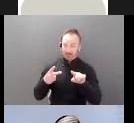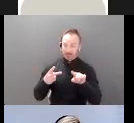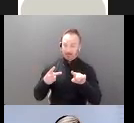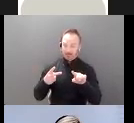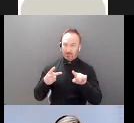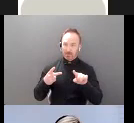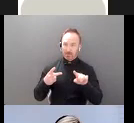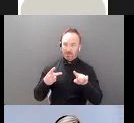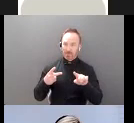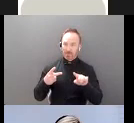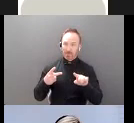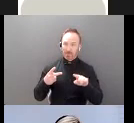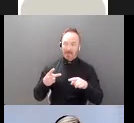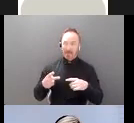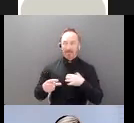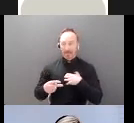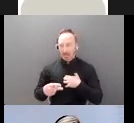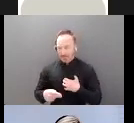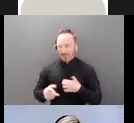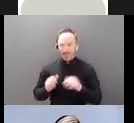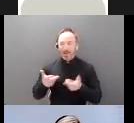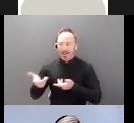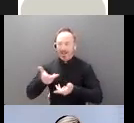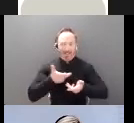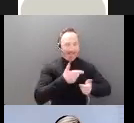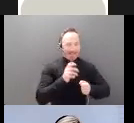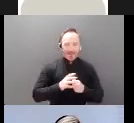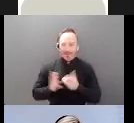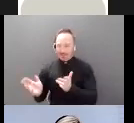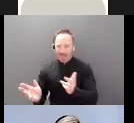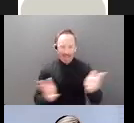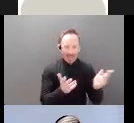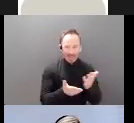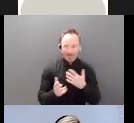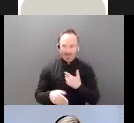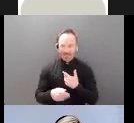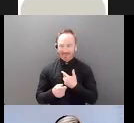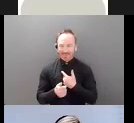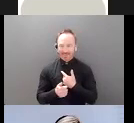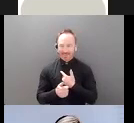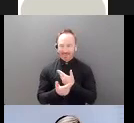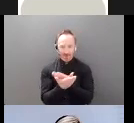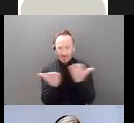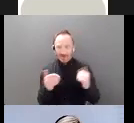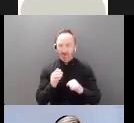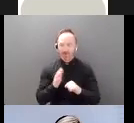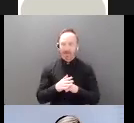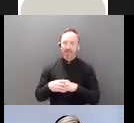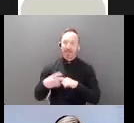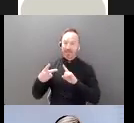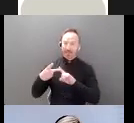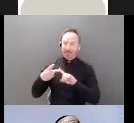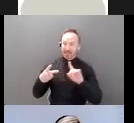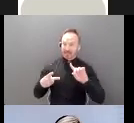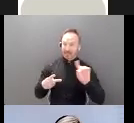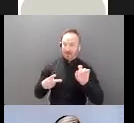gave you, I wish I could talk to you all, but the second question, I hope, gave you a connection to what were